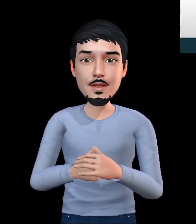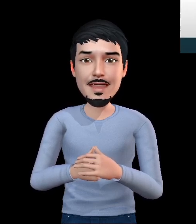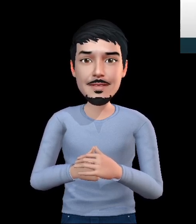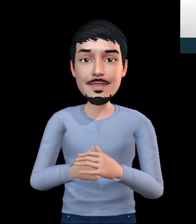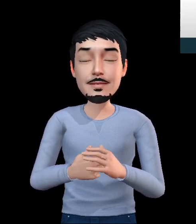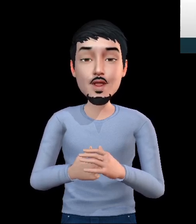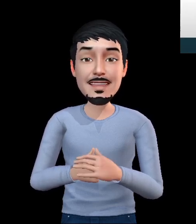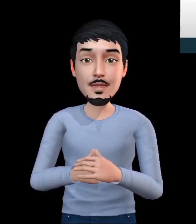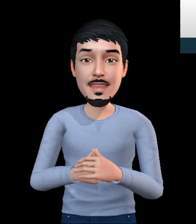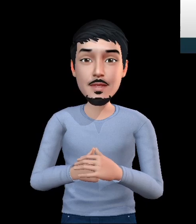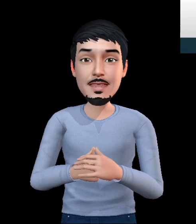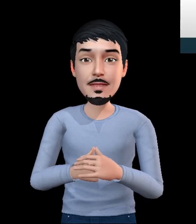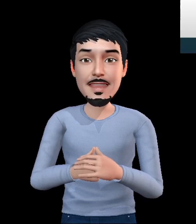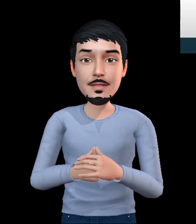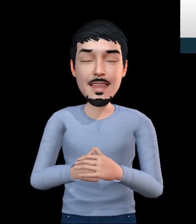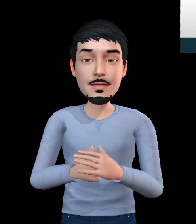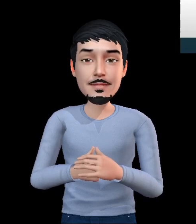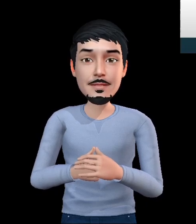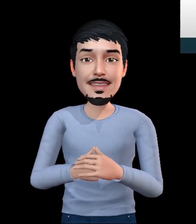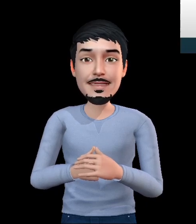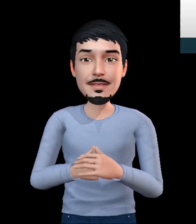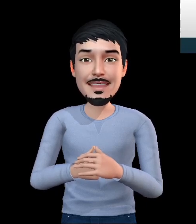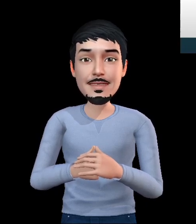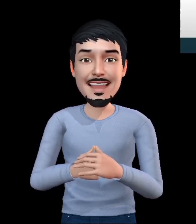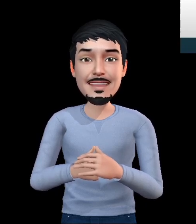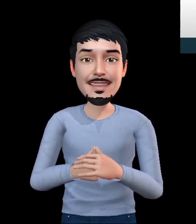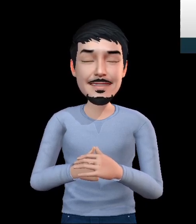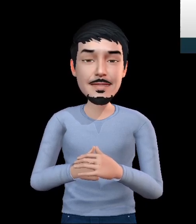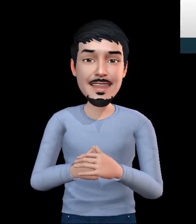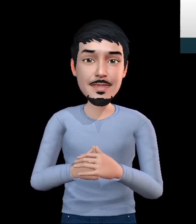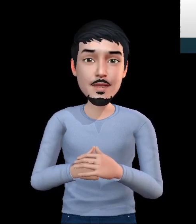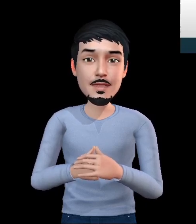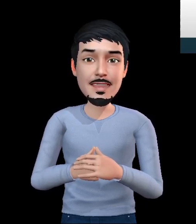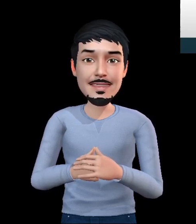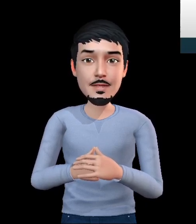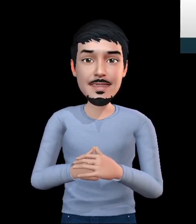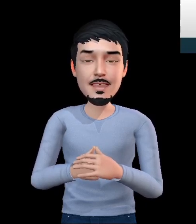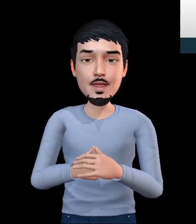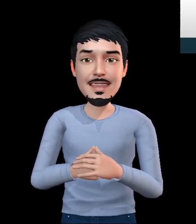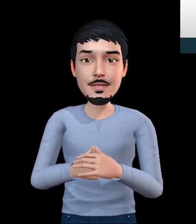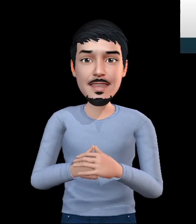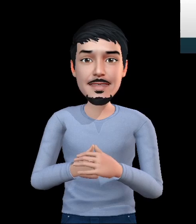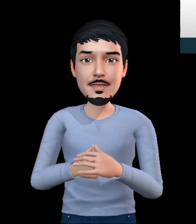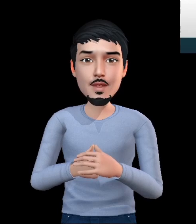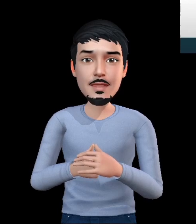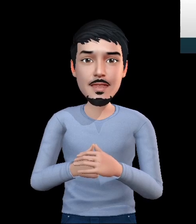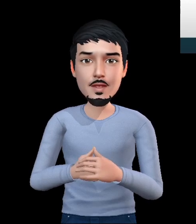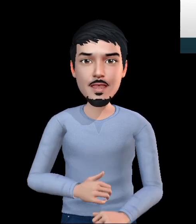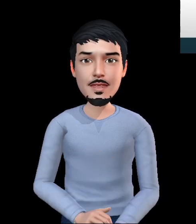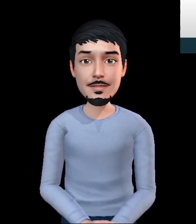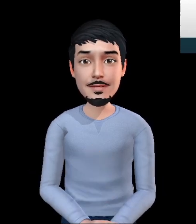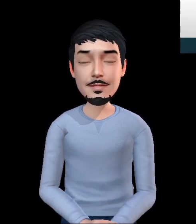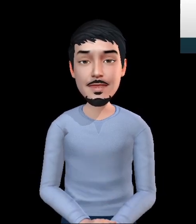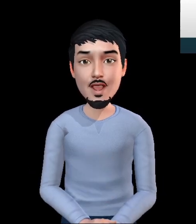human rights is just way too much for me to talk about, but if the allegations against the Philippines for human rights violations were proven